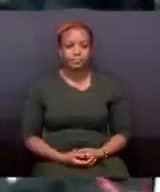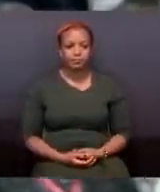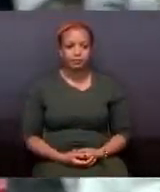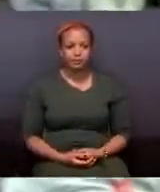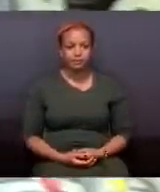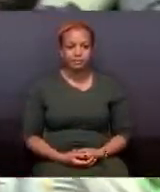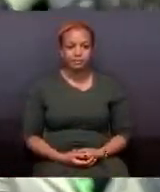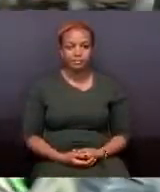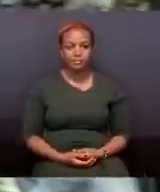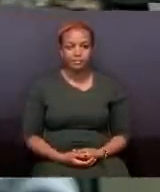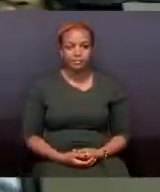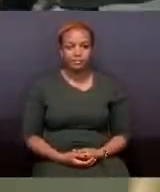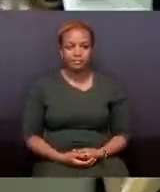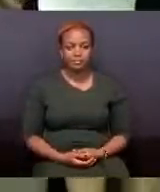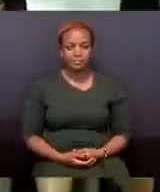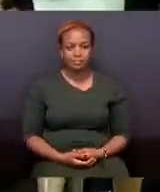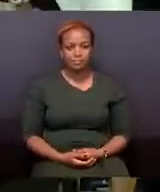Thank you, ma'am.